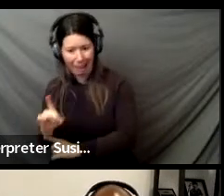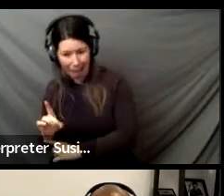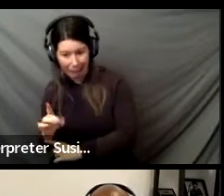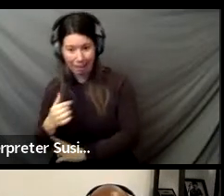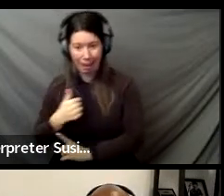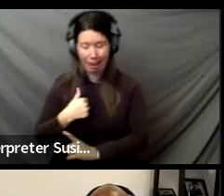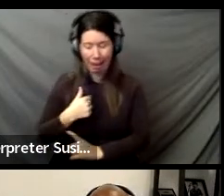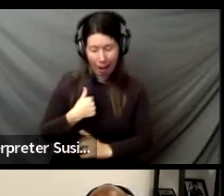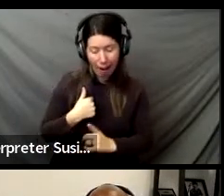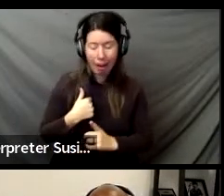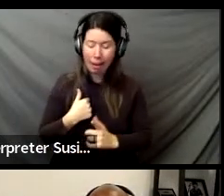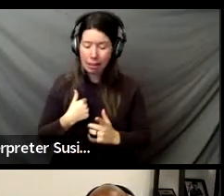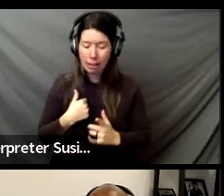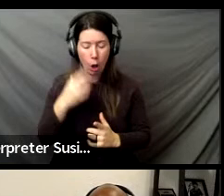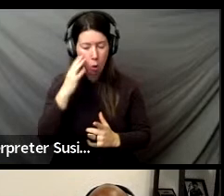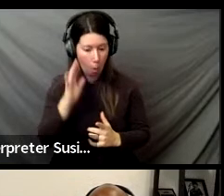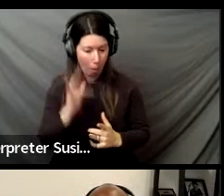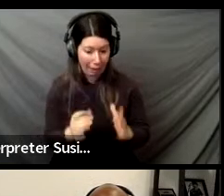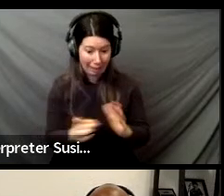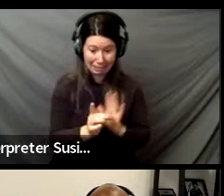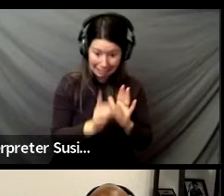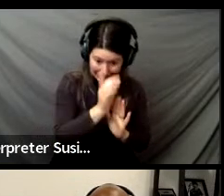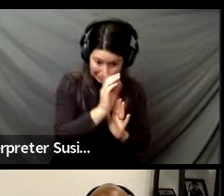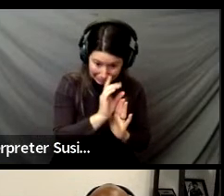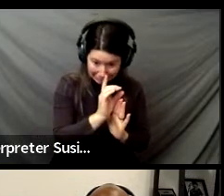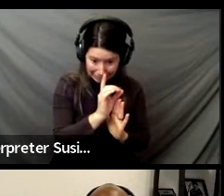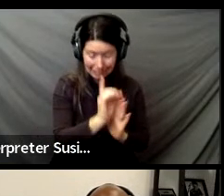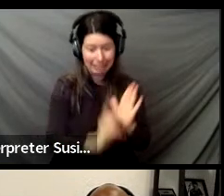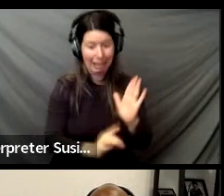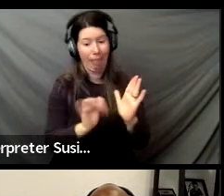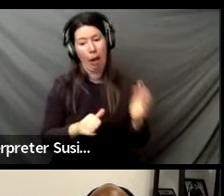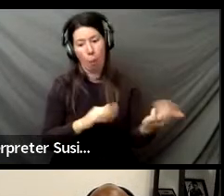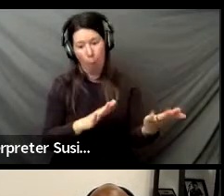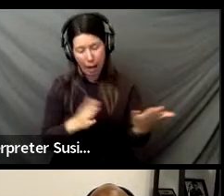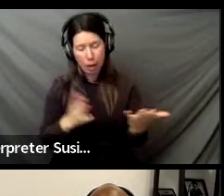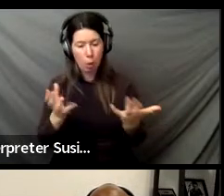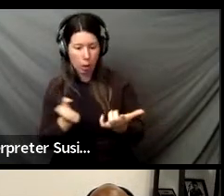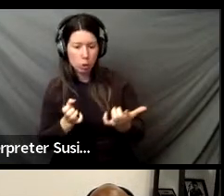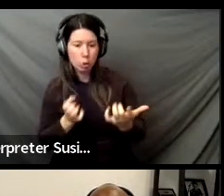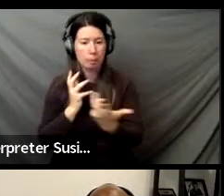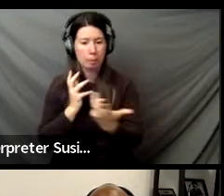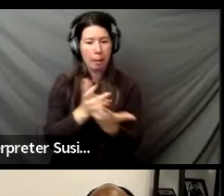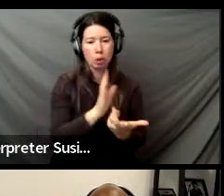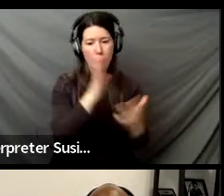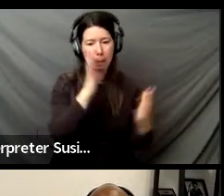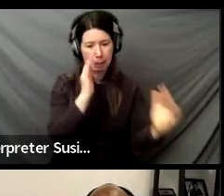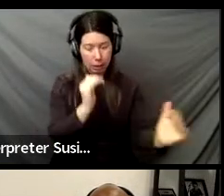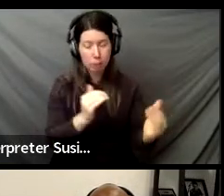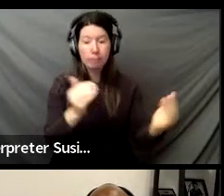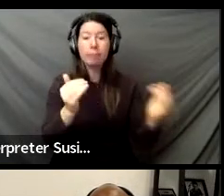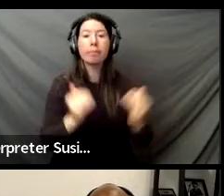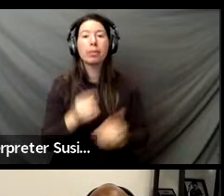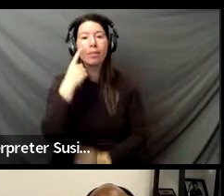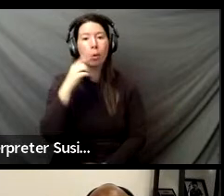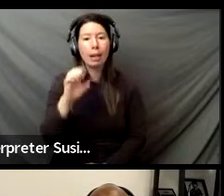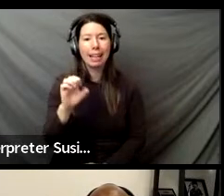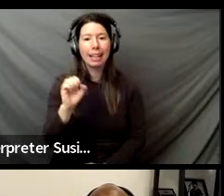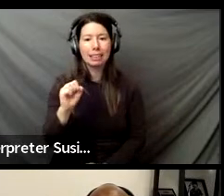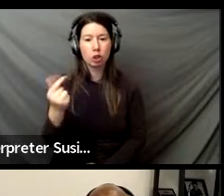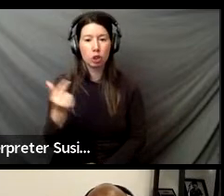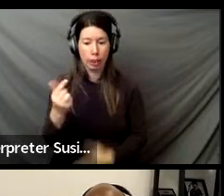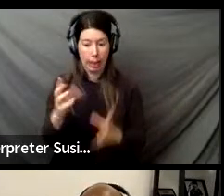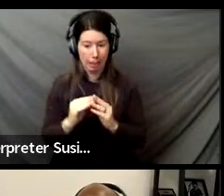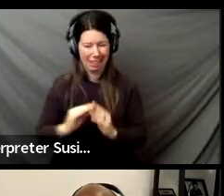to that expectation. So with regard to the ESG meeting that was held in December,